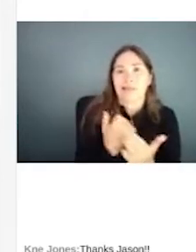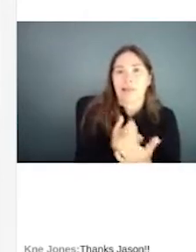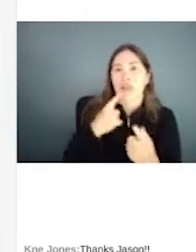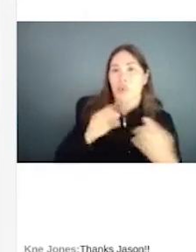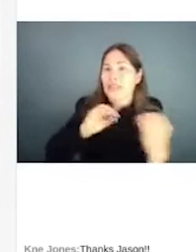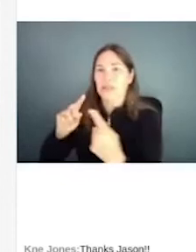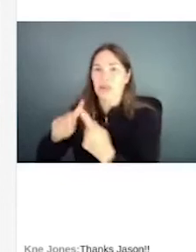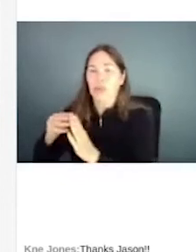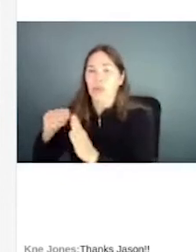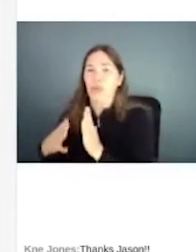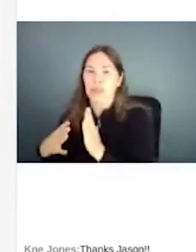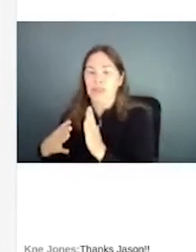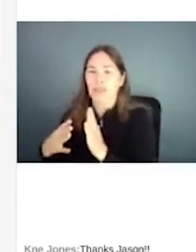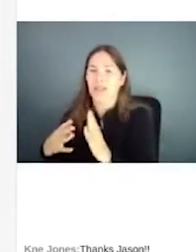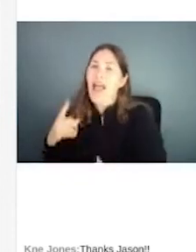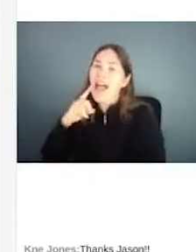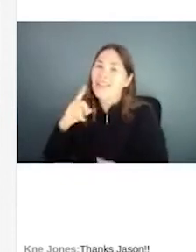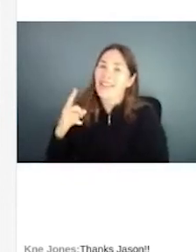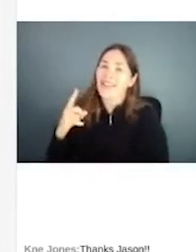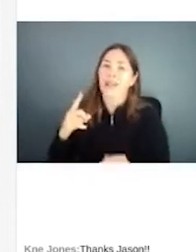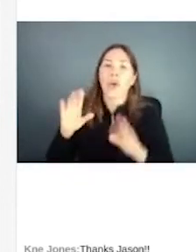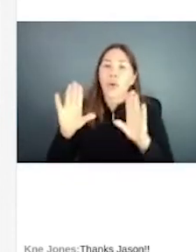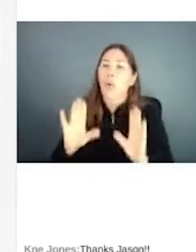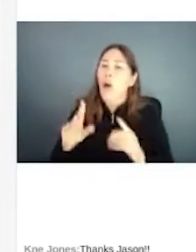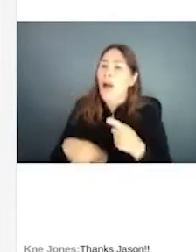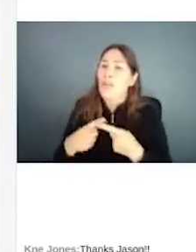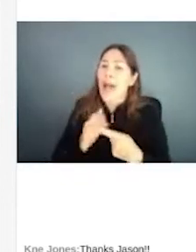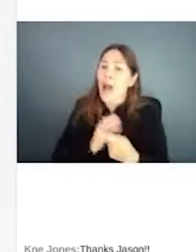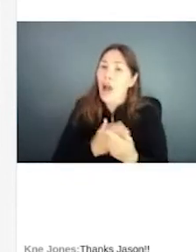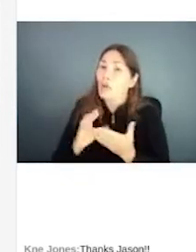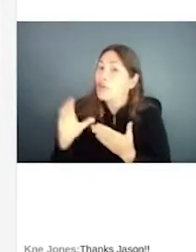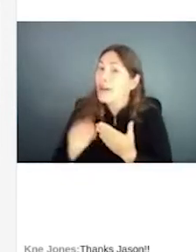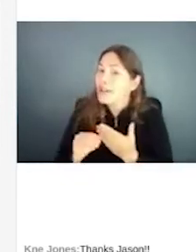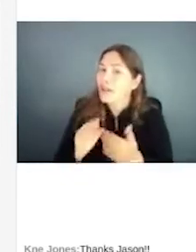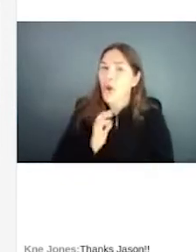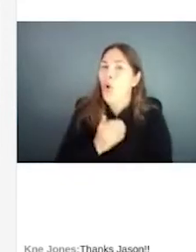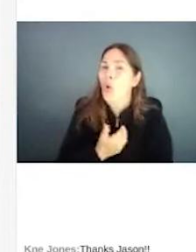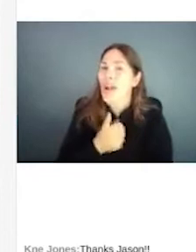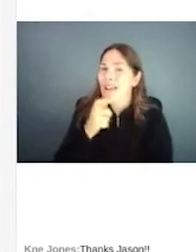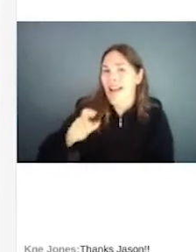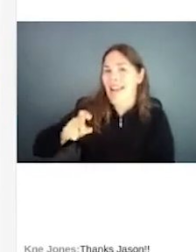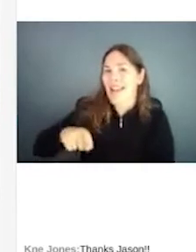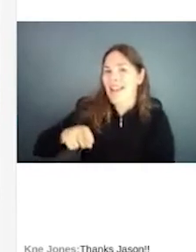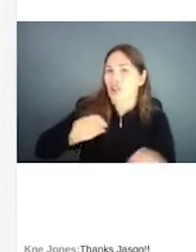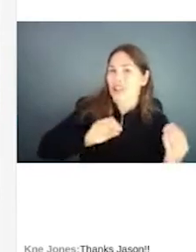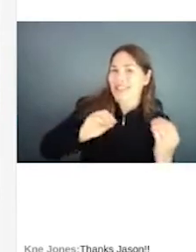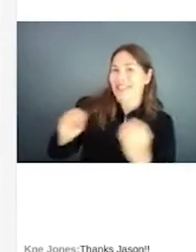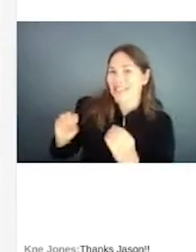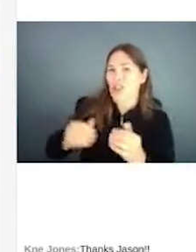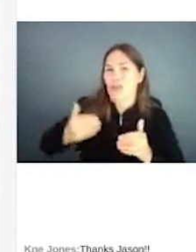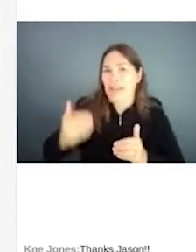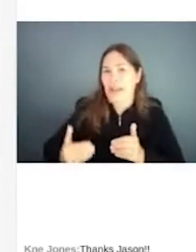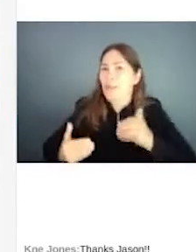students. I think one of the wonderful things about our curriculum is that we're not necessarily teaching them step by